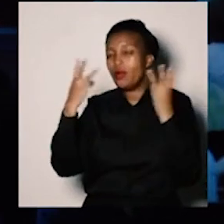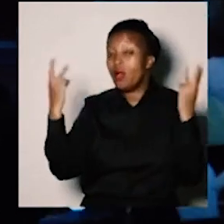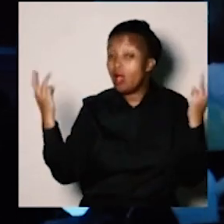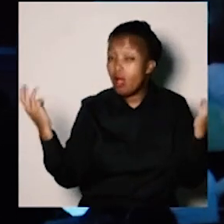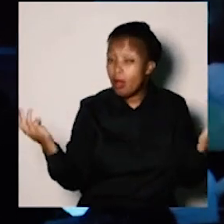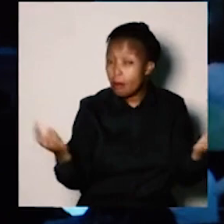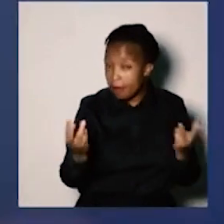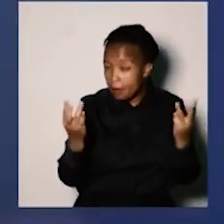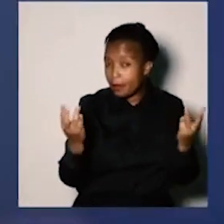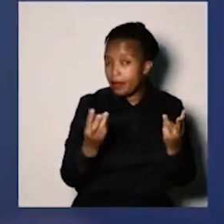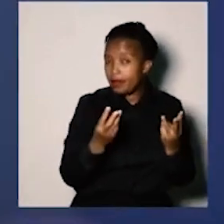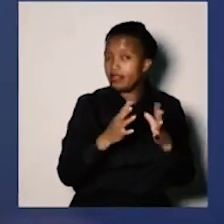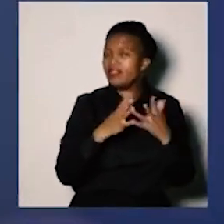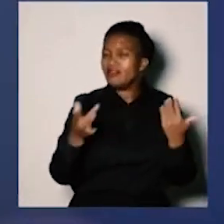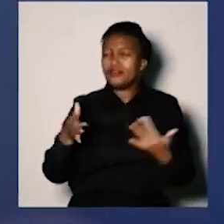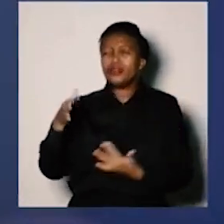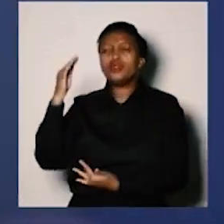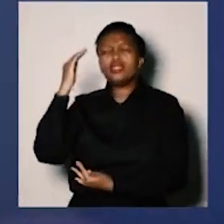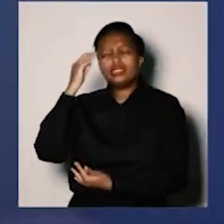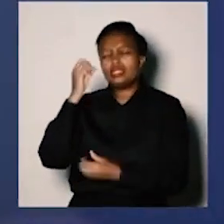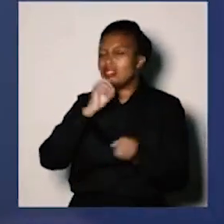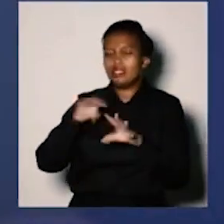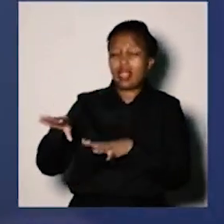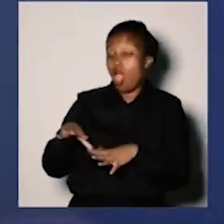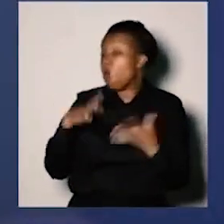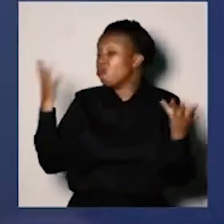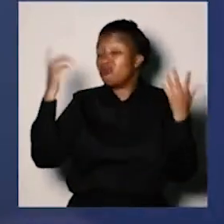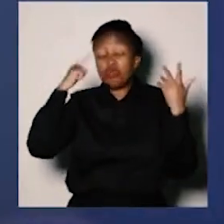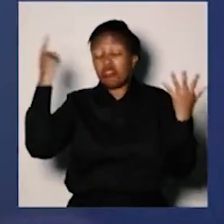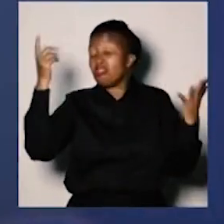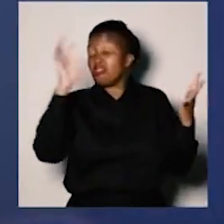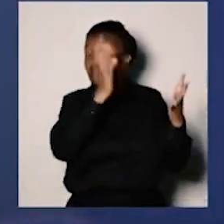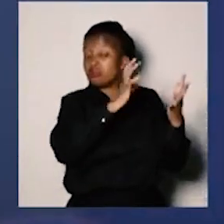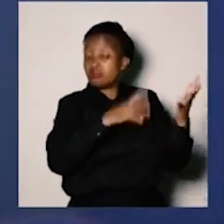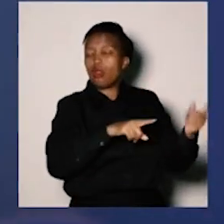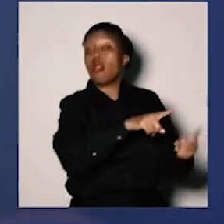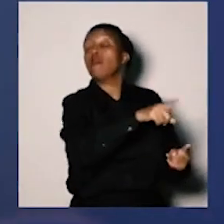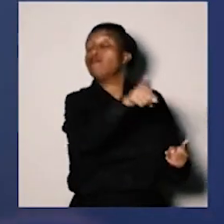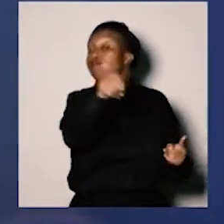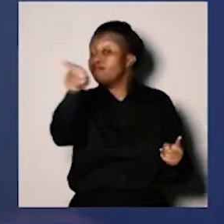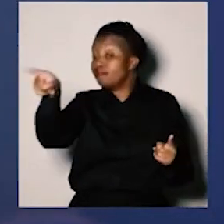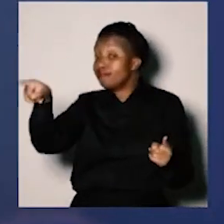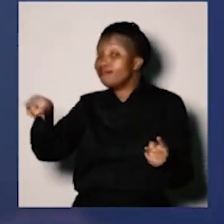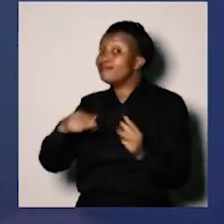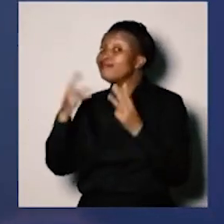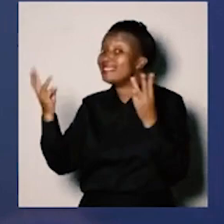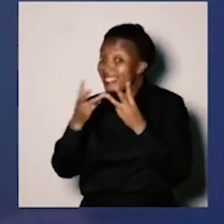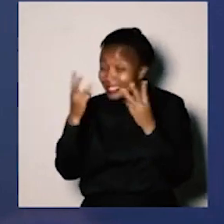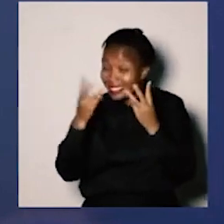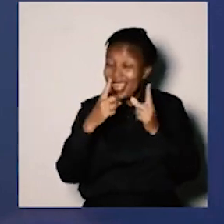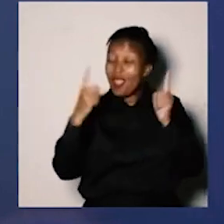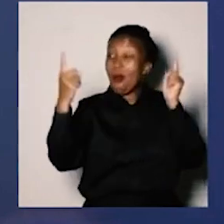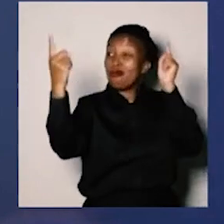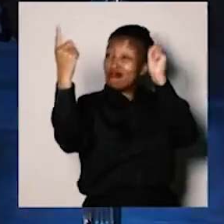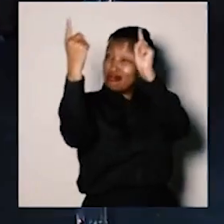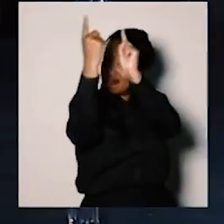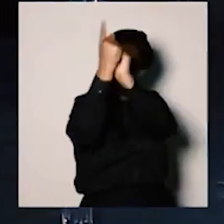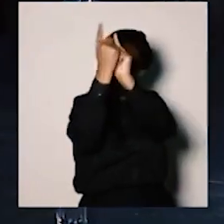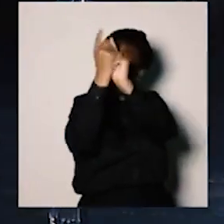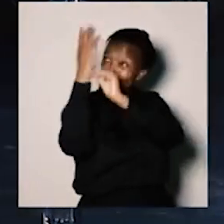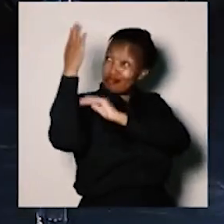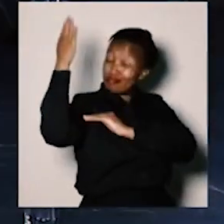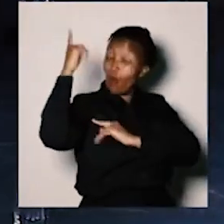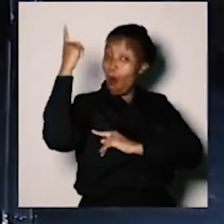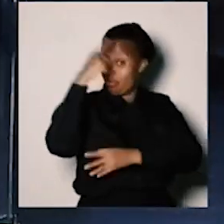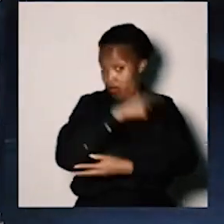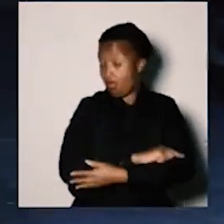even if you think it's just a story, all of us We are going to face God one day.